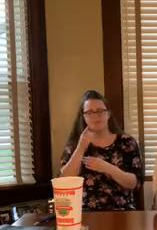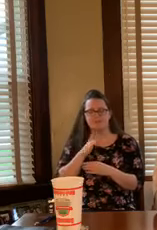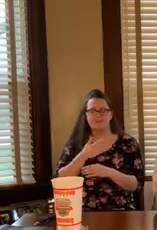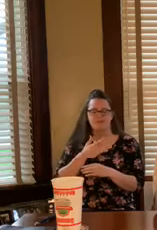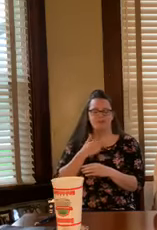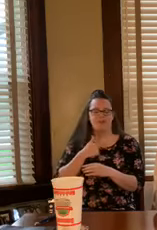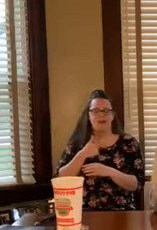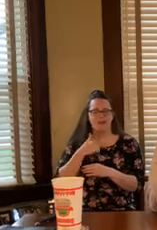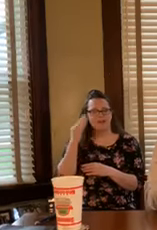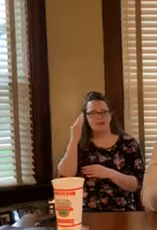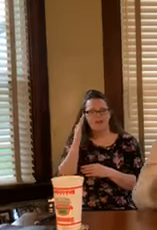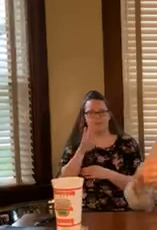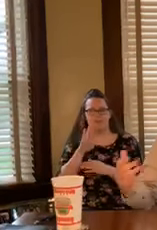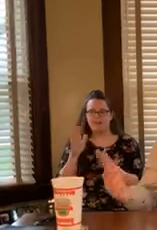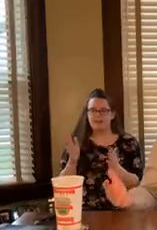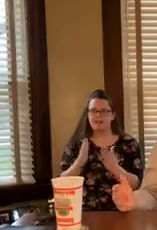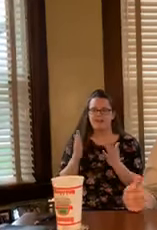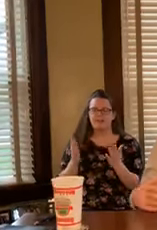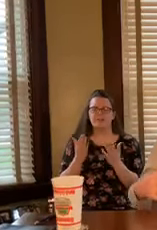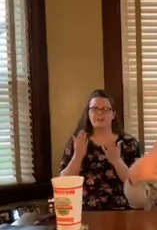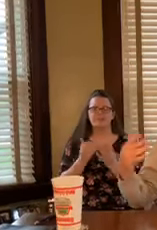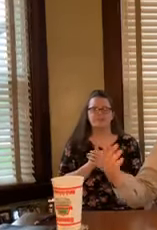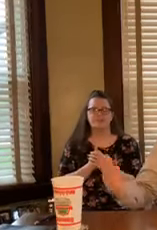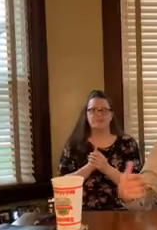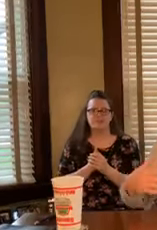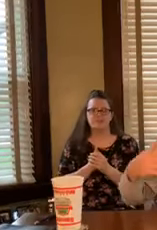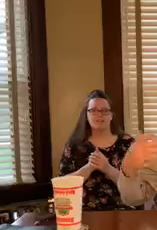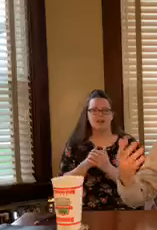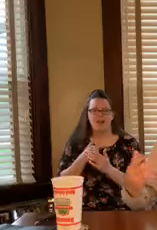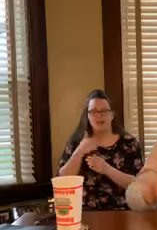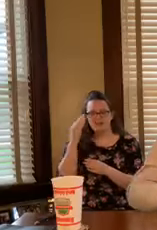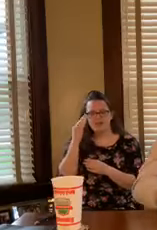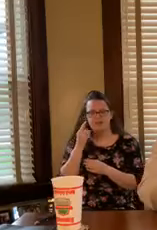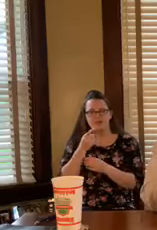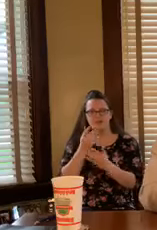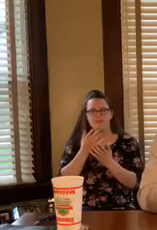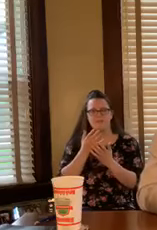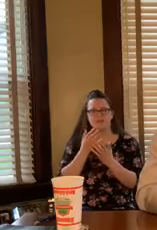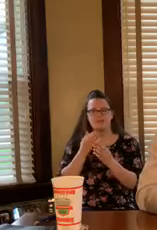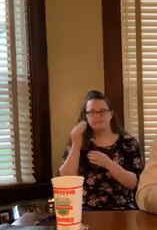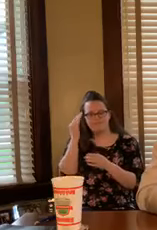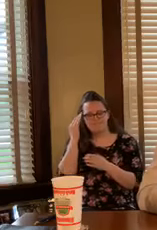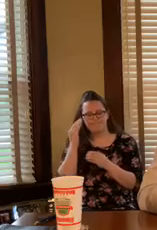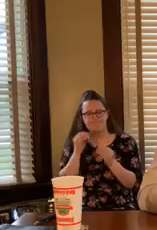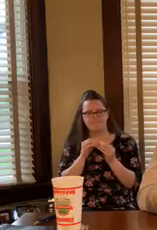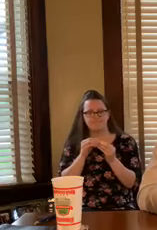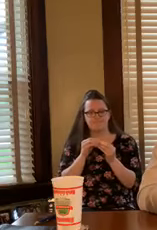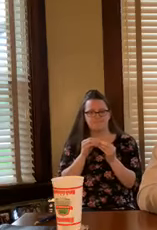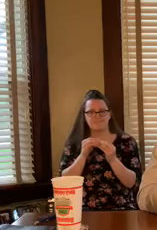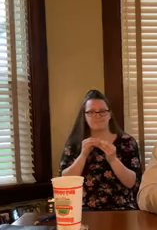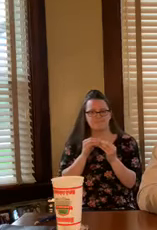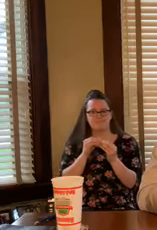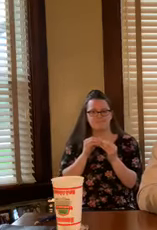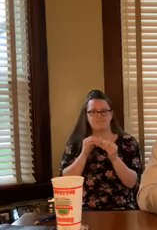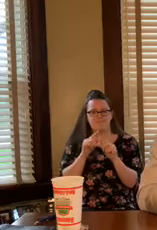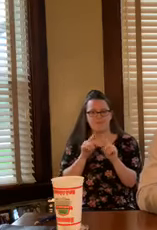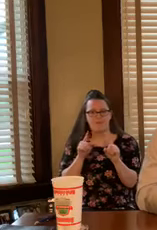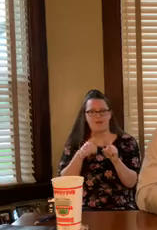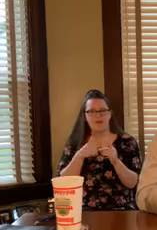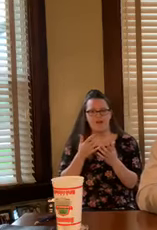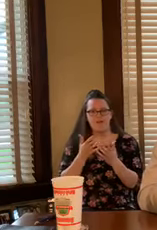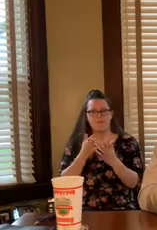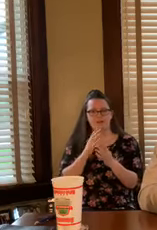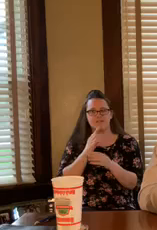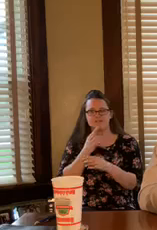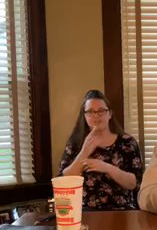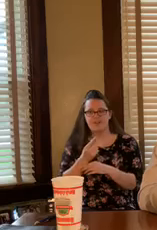you're encouraged by it. I know that you're inquisitive about it. You want to know more. That's why you continue to turn in. But I want to talk to you tonight